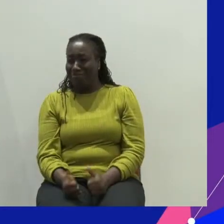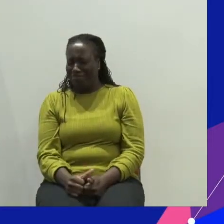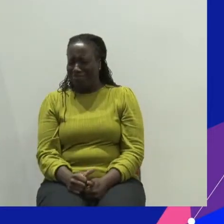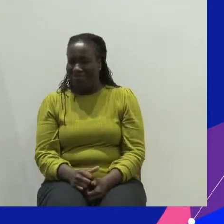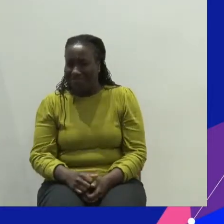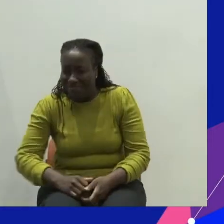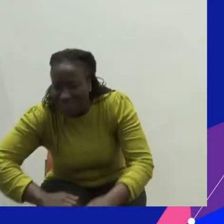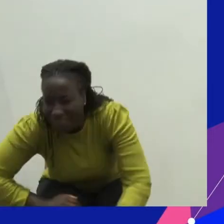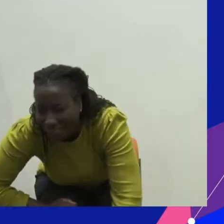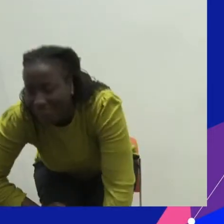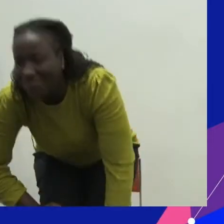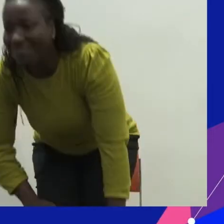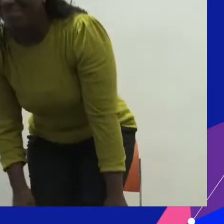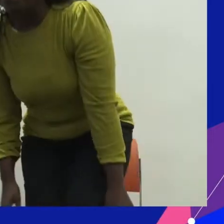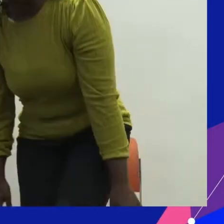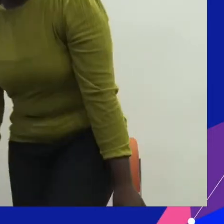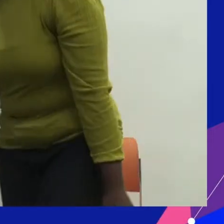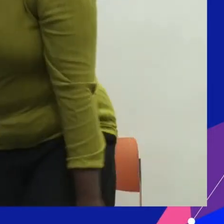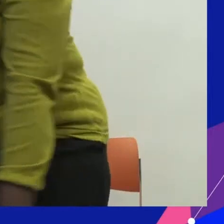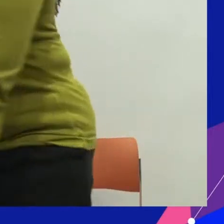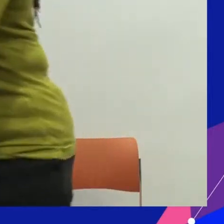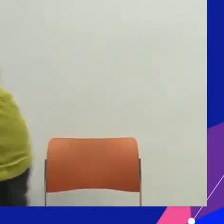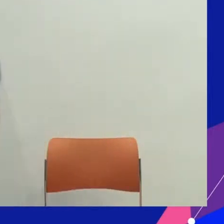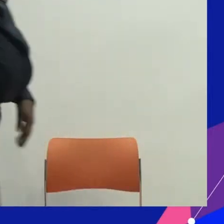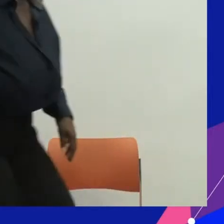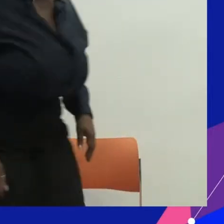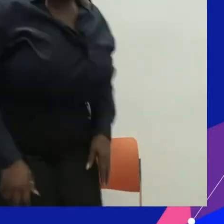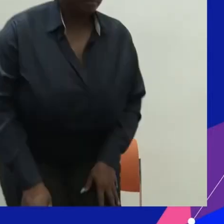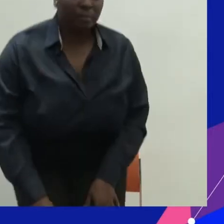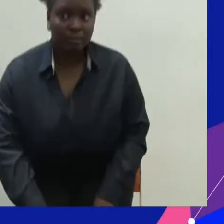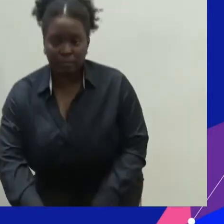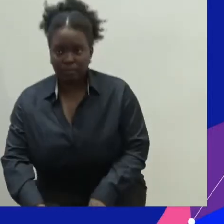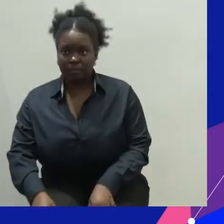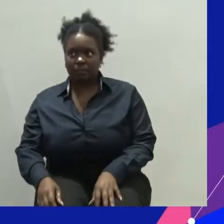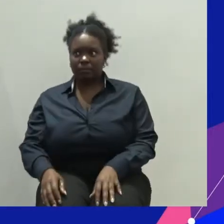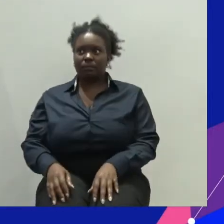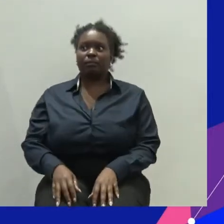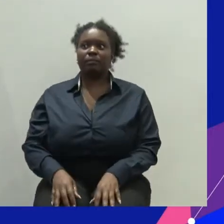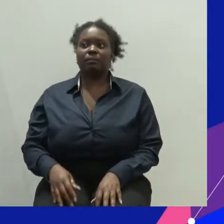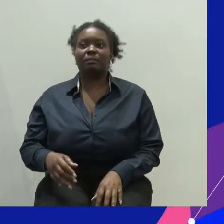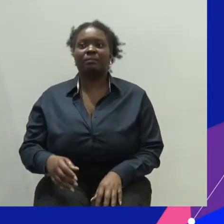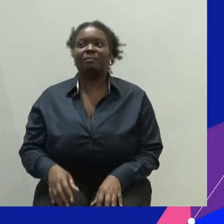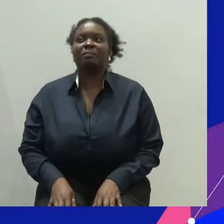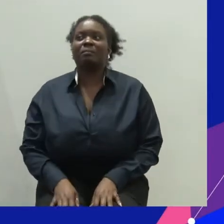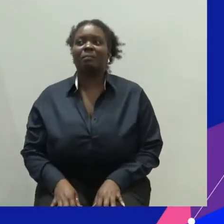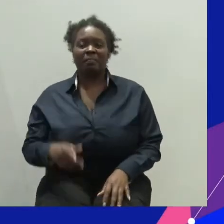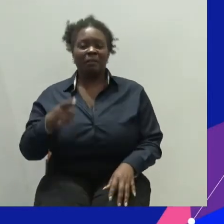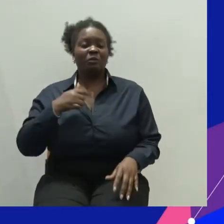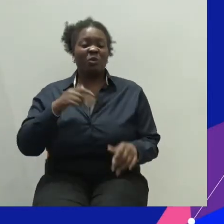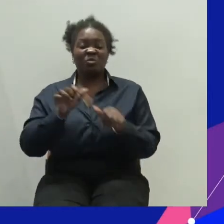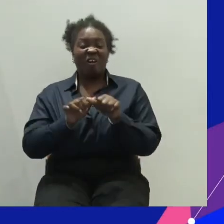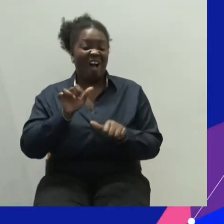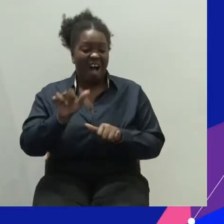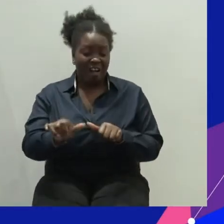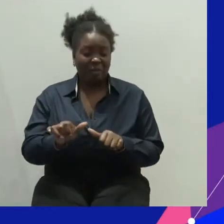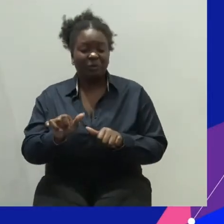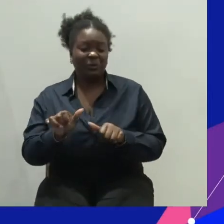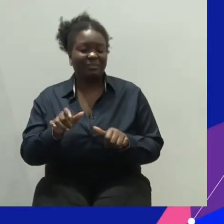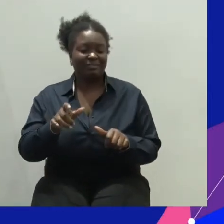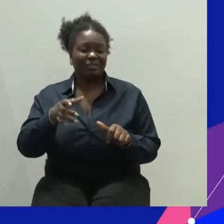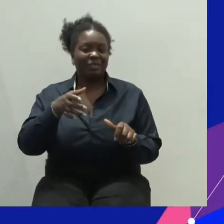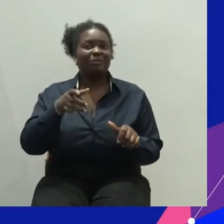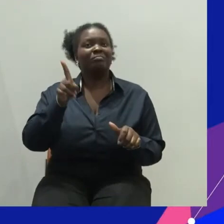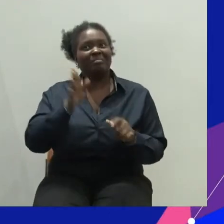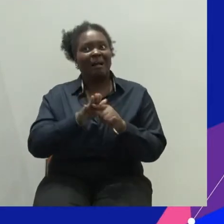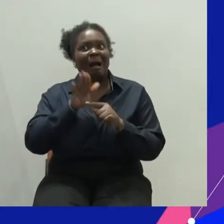Okay. I'm going to move questions to, we have drinks afterwards, is that right? Yeah, so I'm going to, please, going